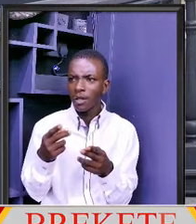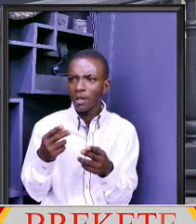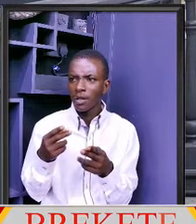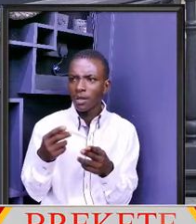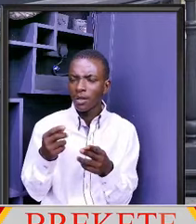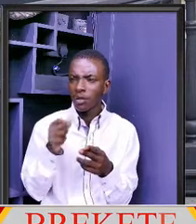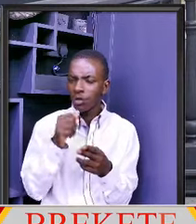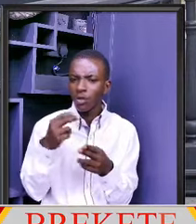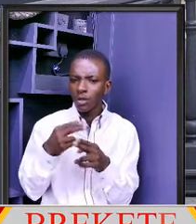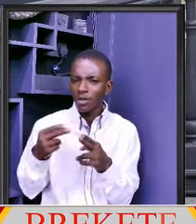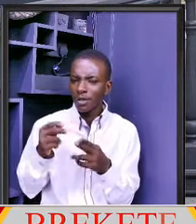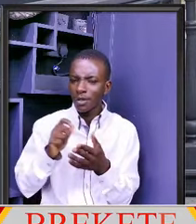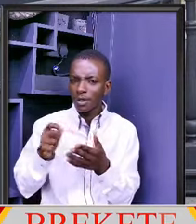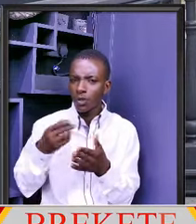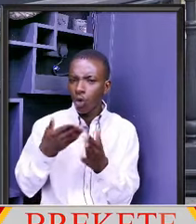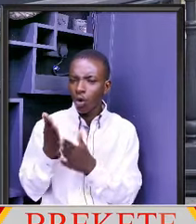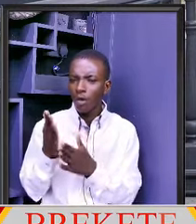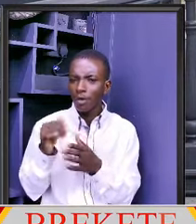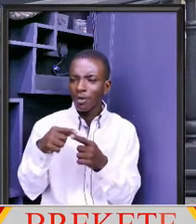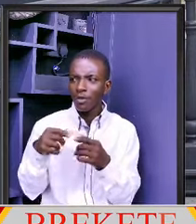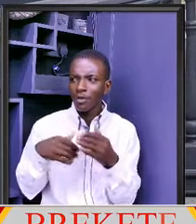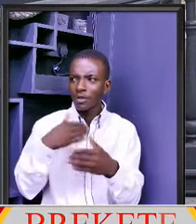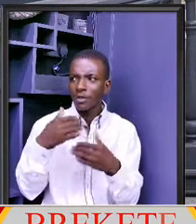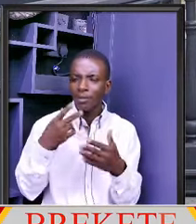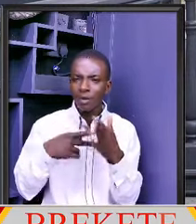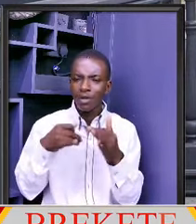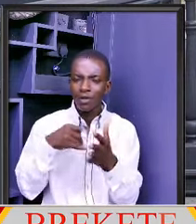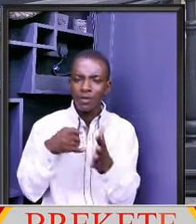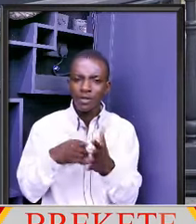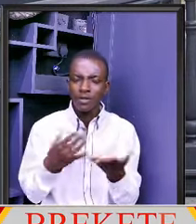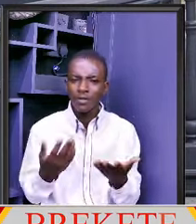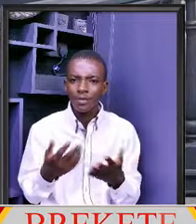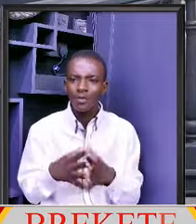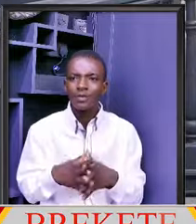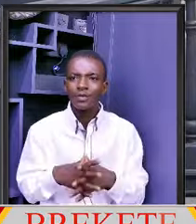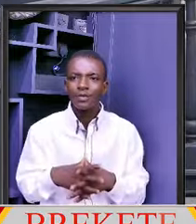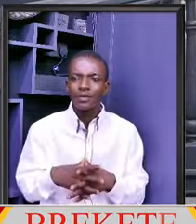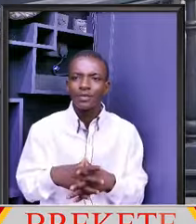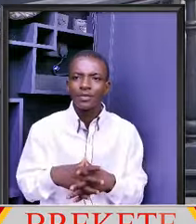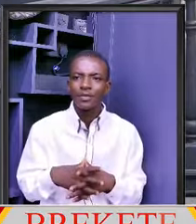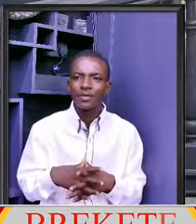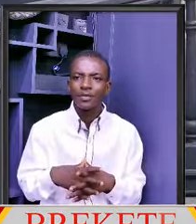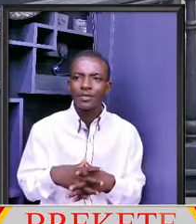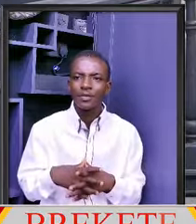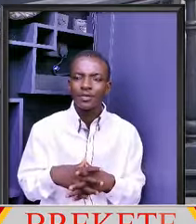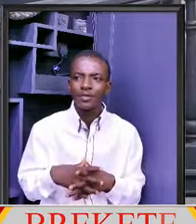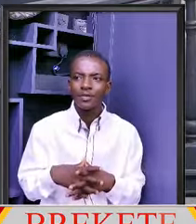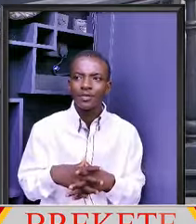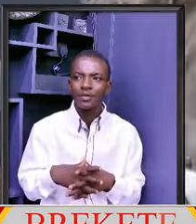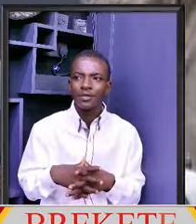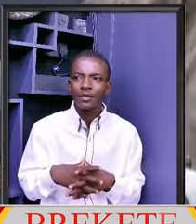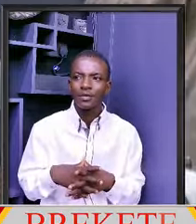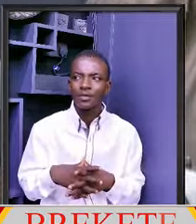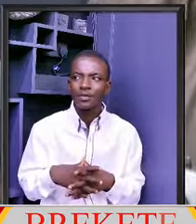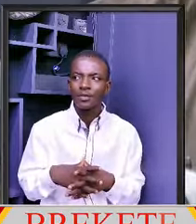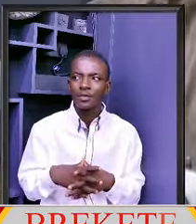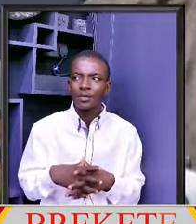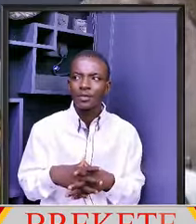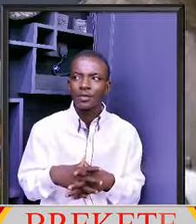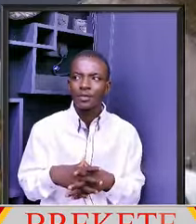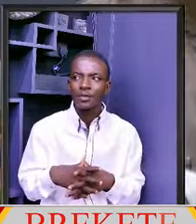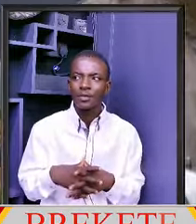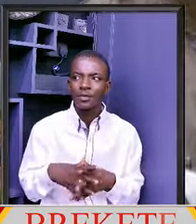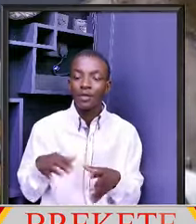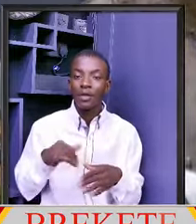but as far as this journey is concerned, I'm part of it. Oh, let's appreciate my chief. You not deny your own. Oh, God,